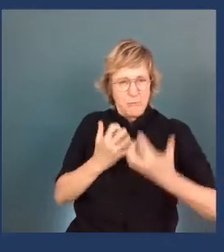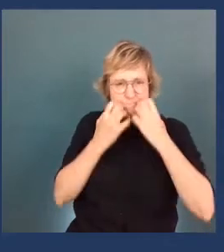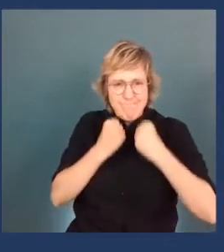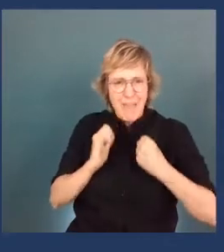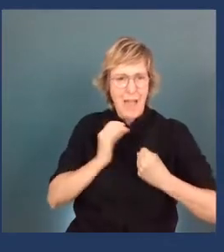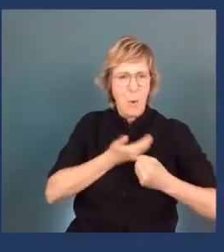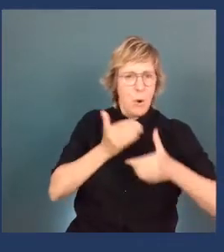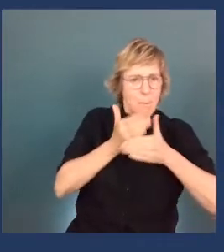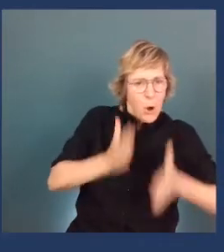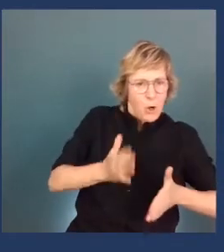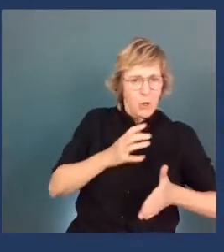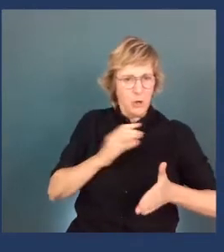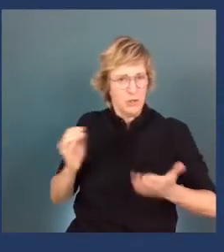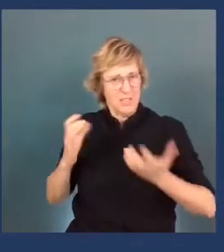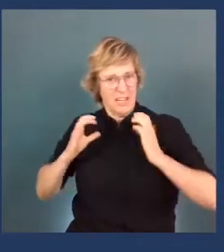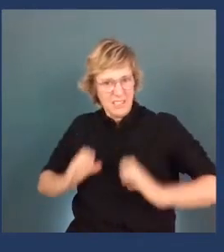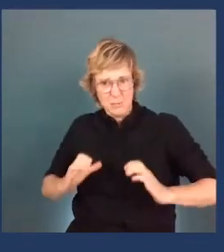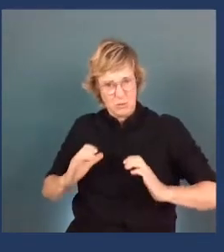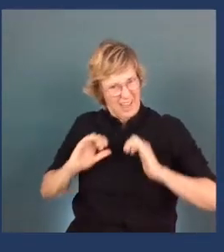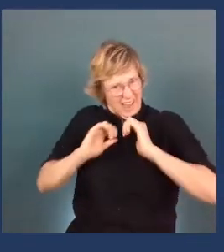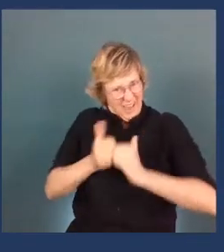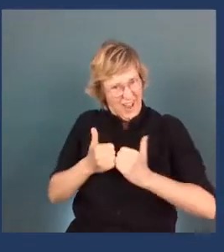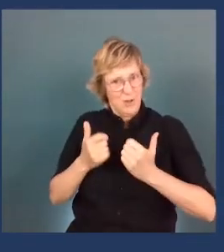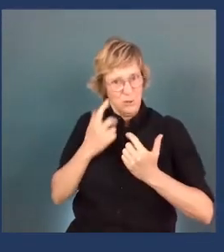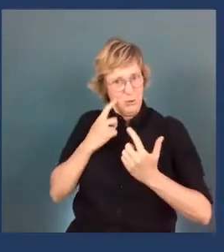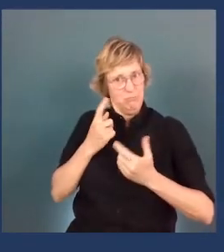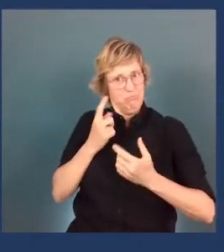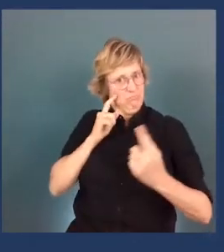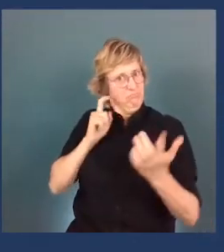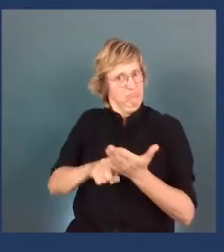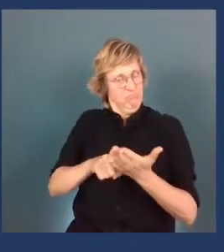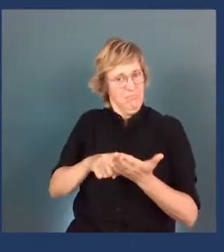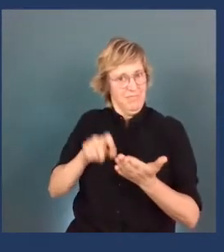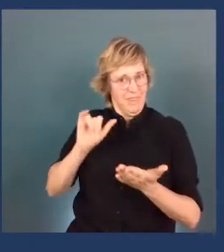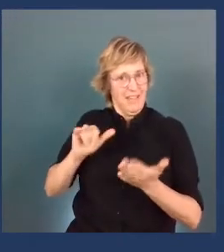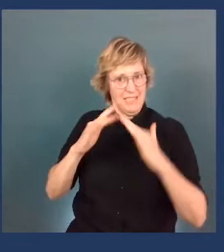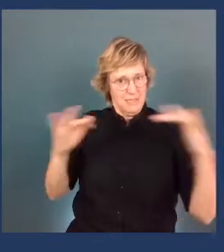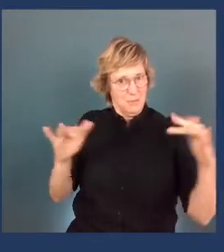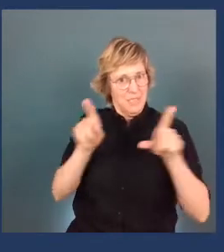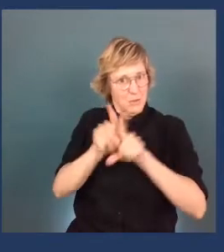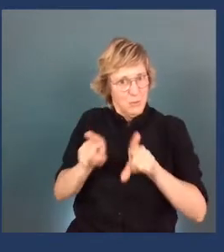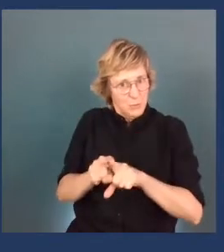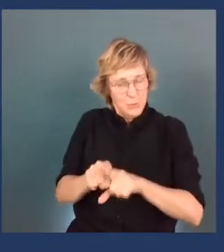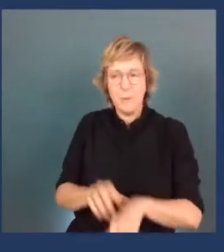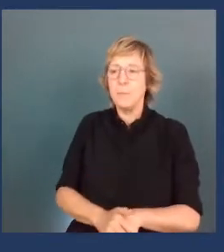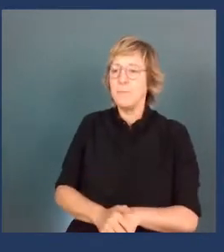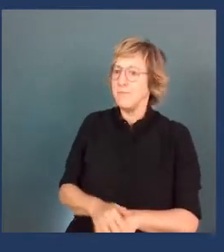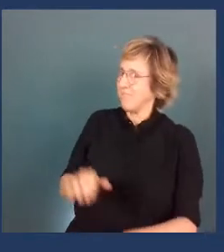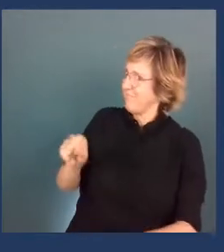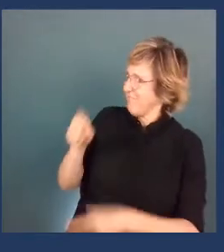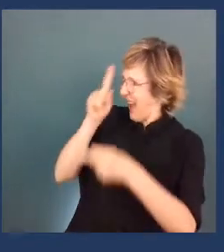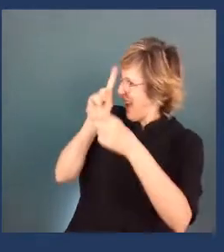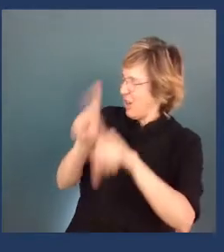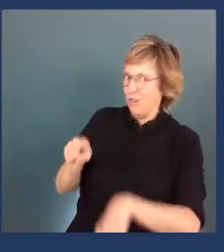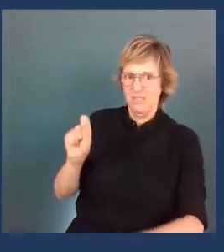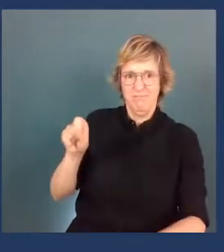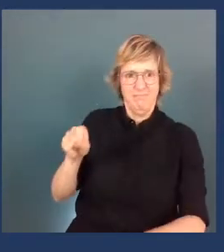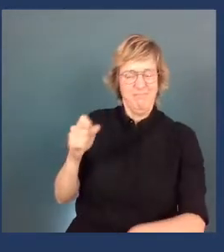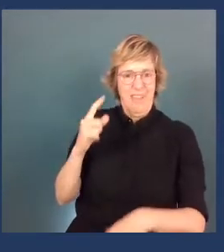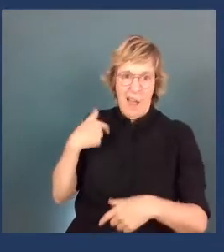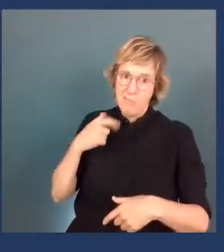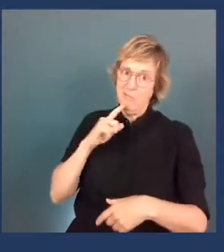as a core priority as well. Yeah, totally agree. I think as somebody who has really been banging the drum